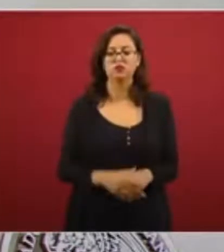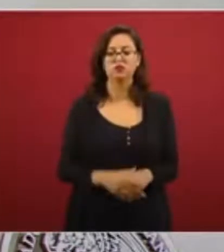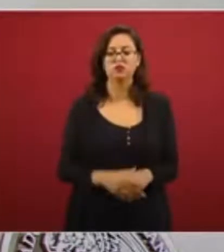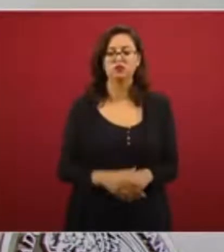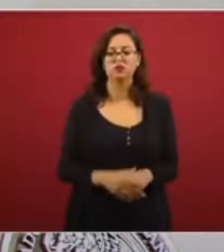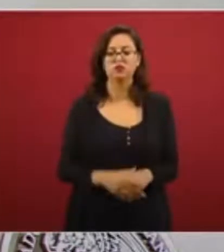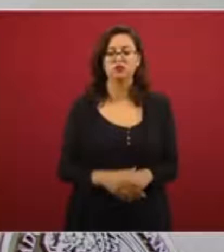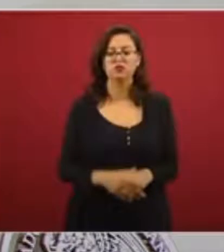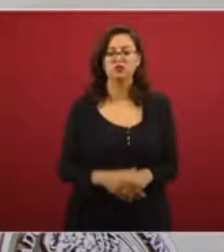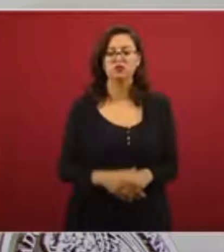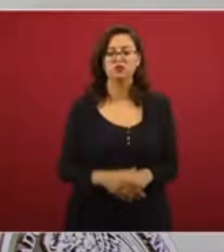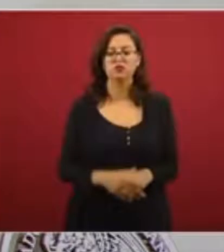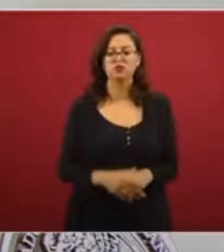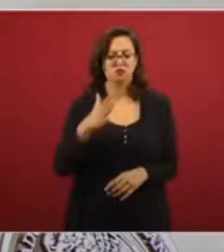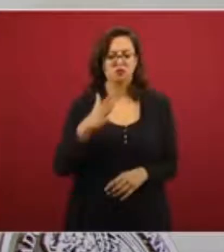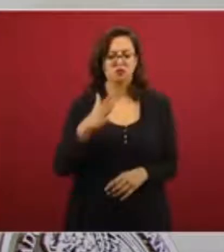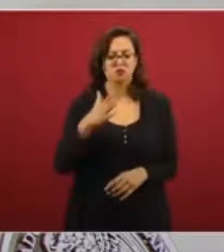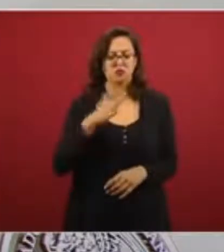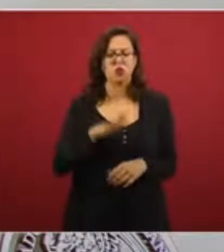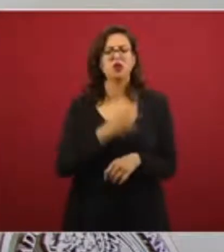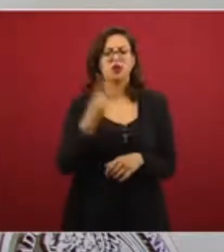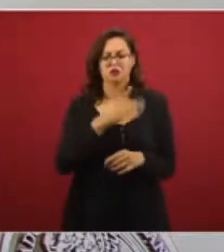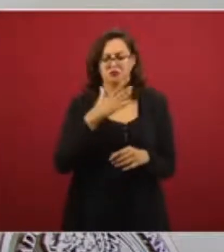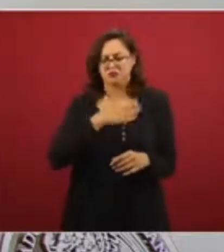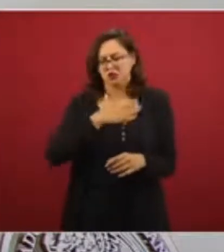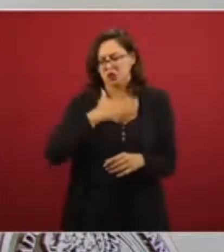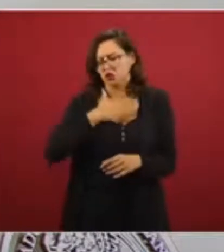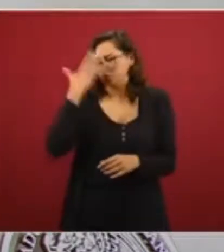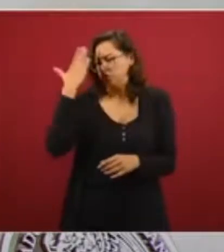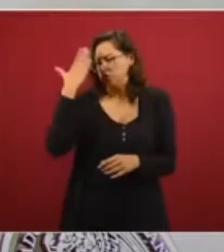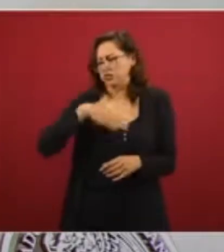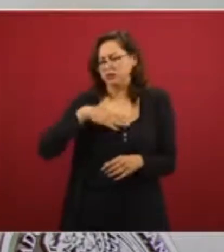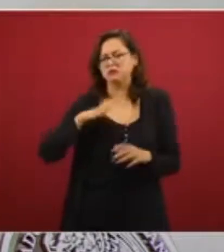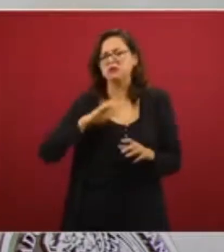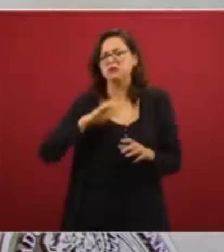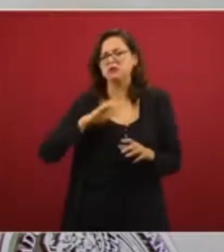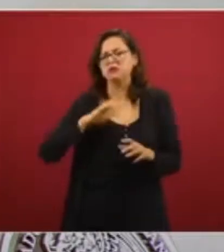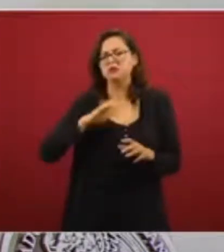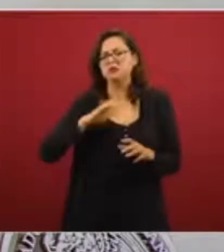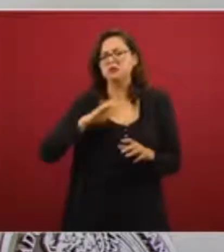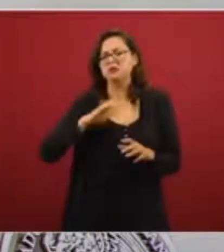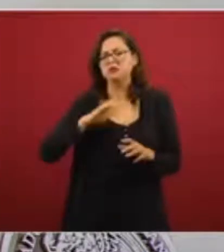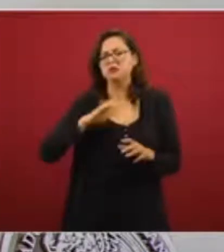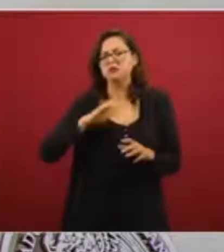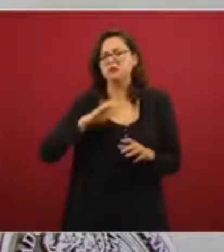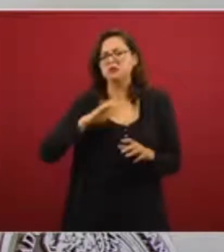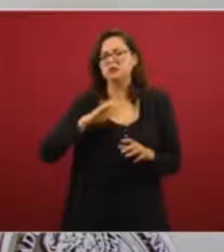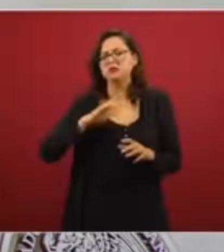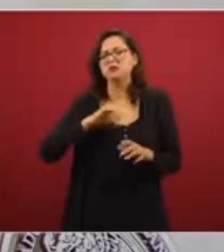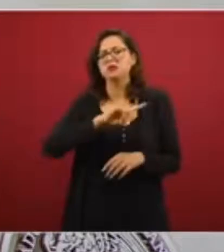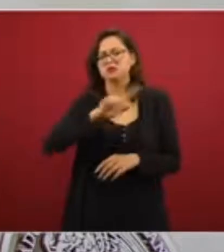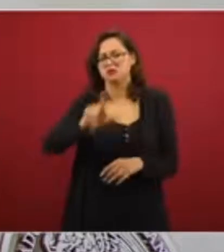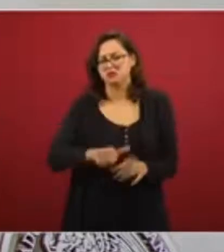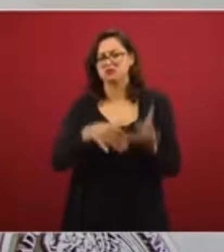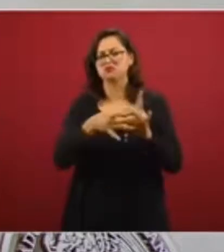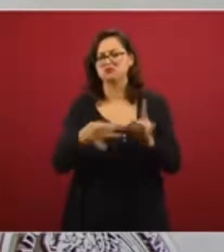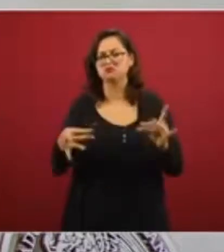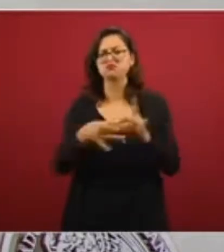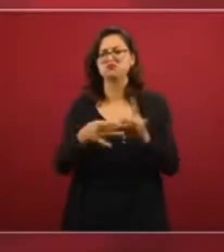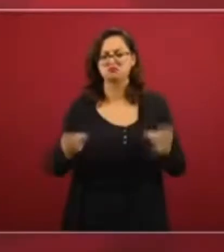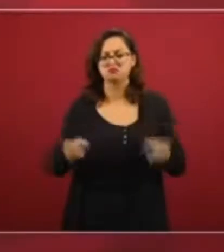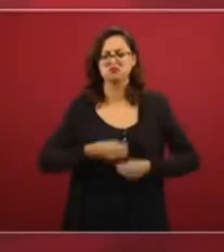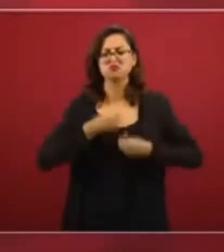and I have my reasons, y las voy a exponer. and I will expose them.